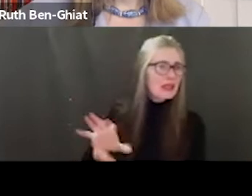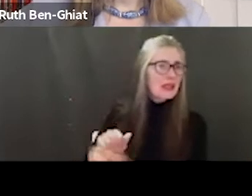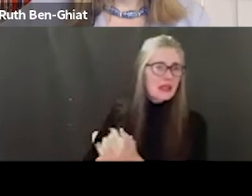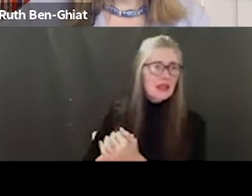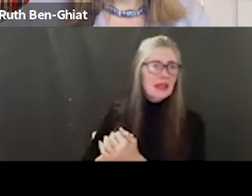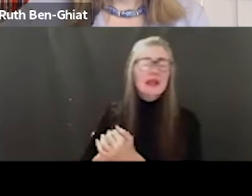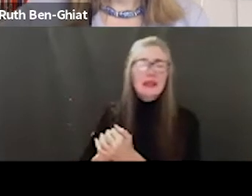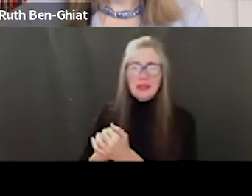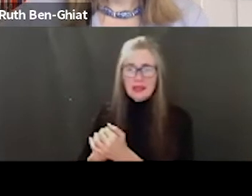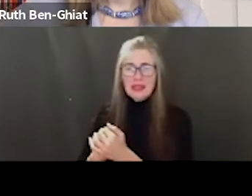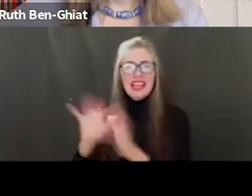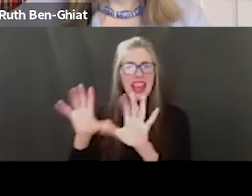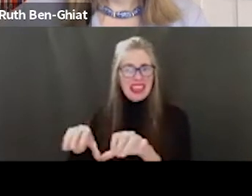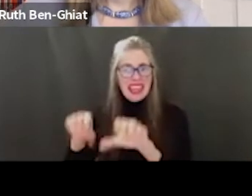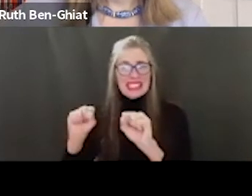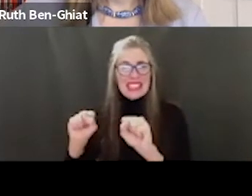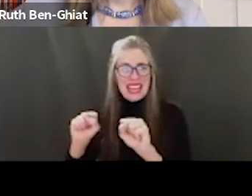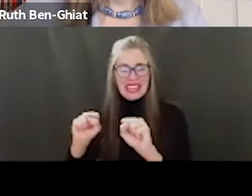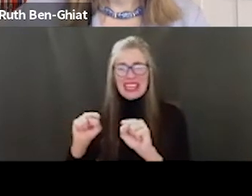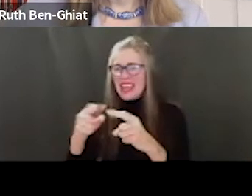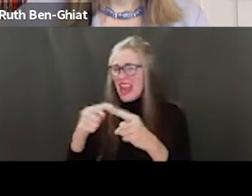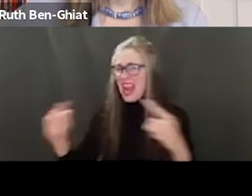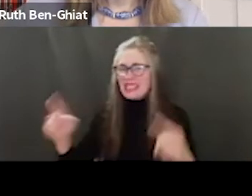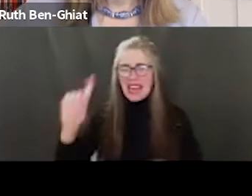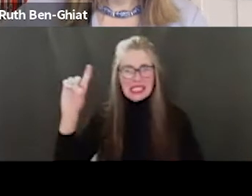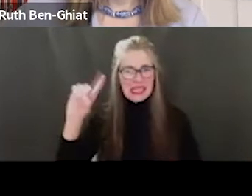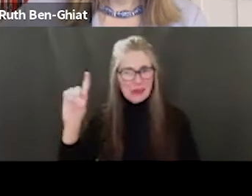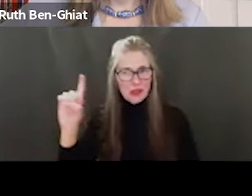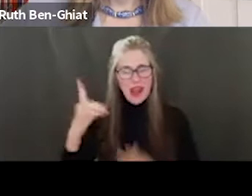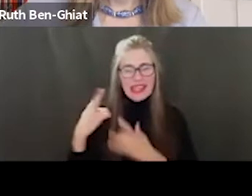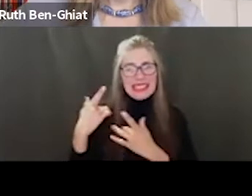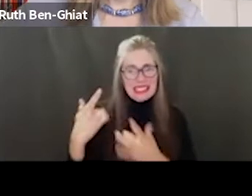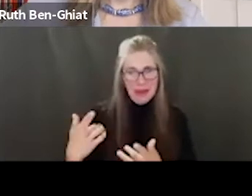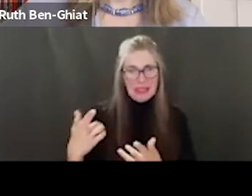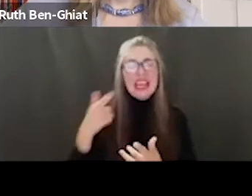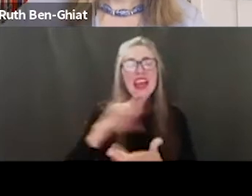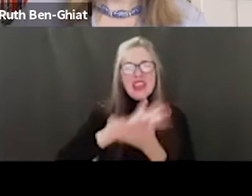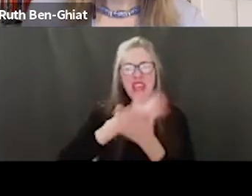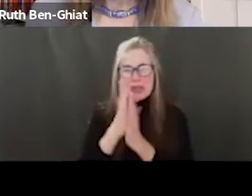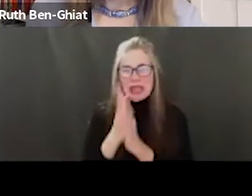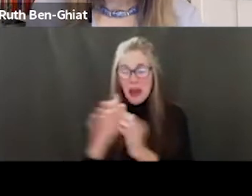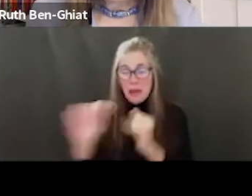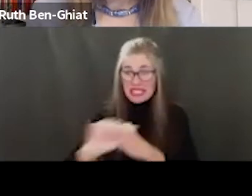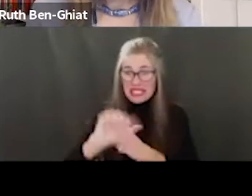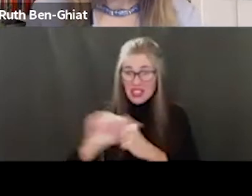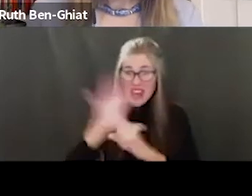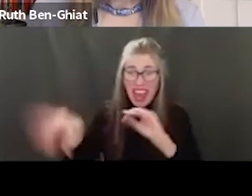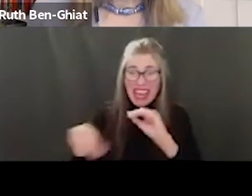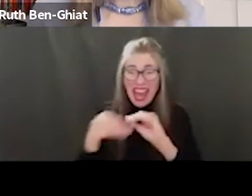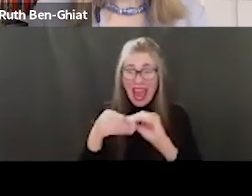they take existing anti-democratic and extremist tendencies and they weaponize them and they add the cult of the